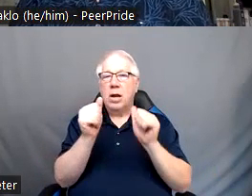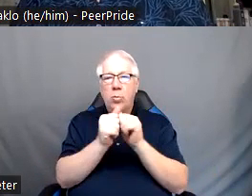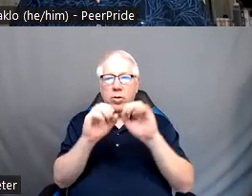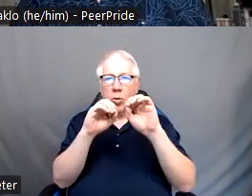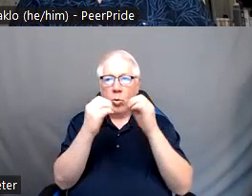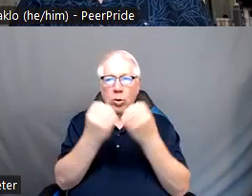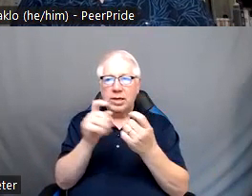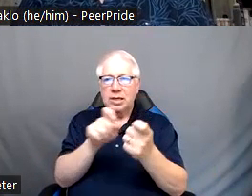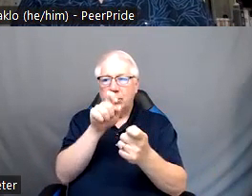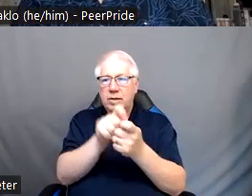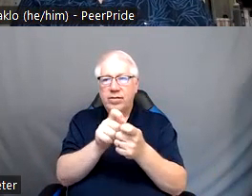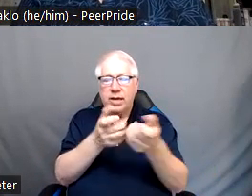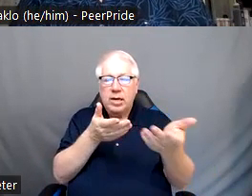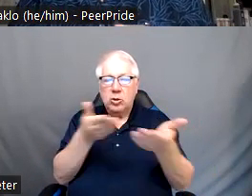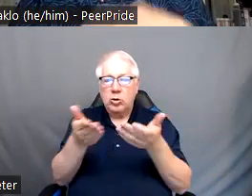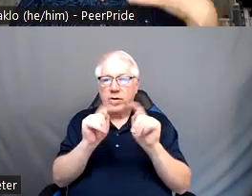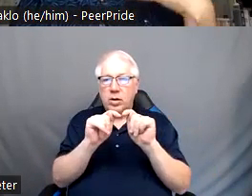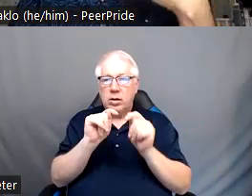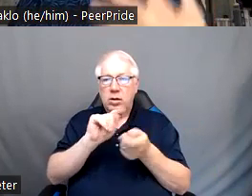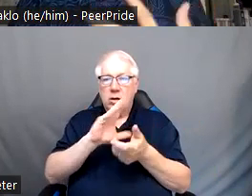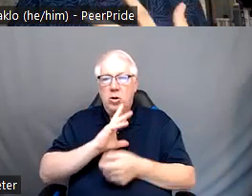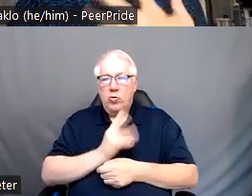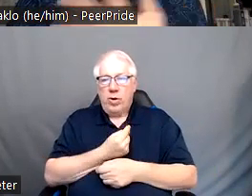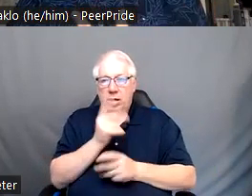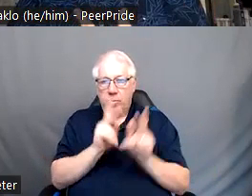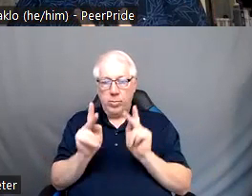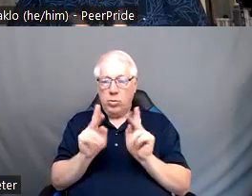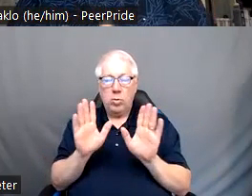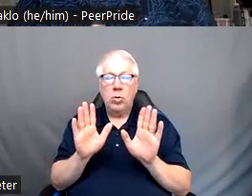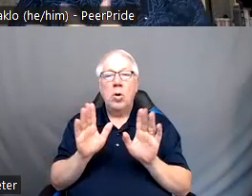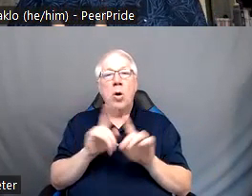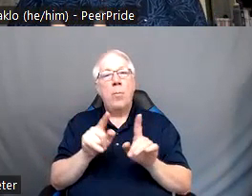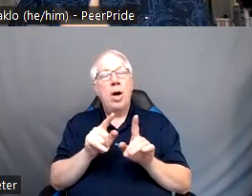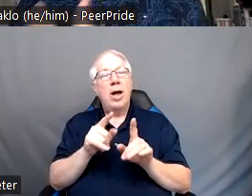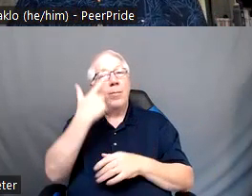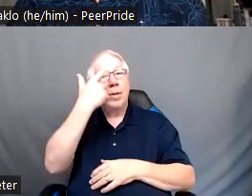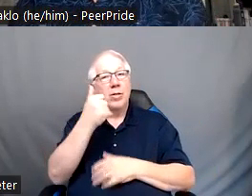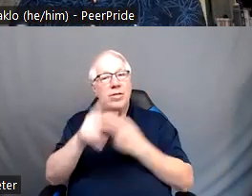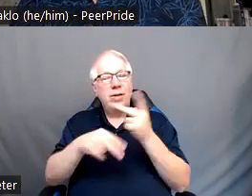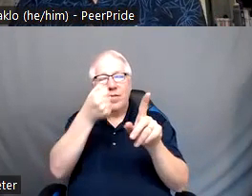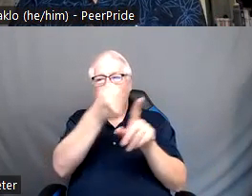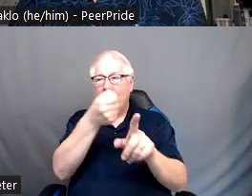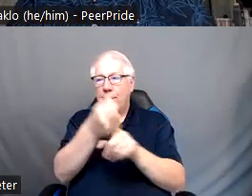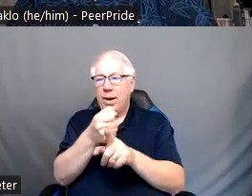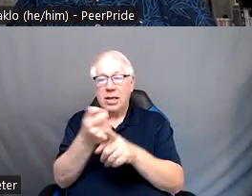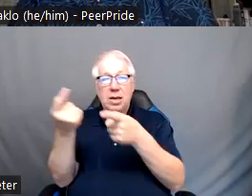that specifically serve trans people, but because of the types of impacts that we're looking